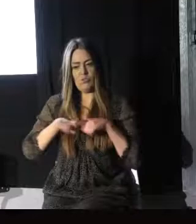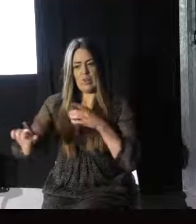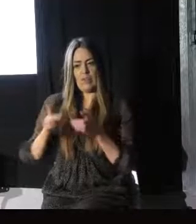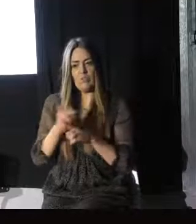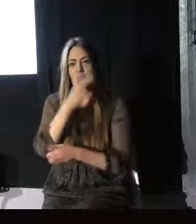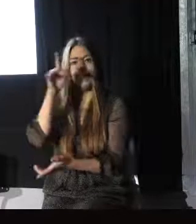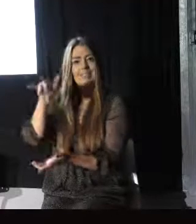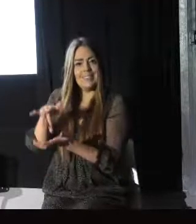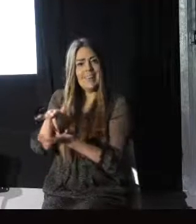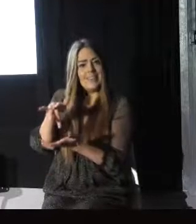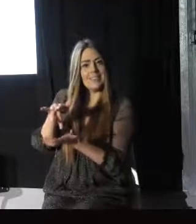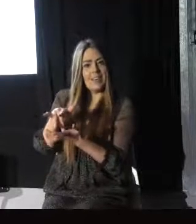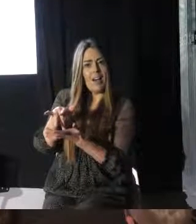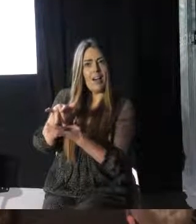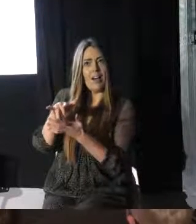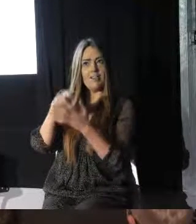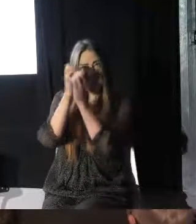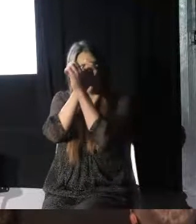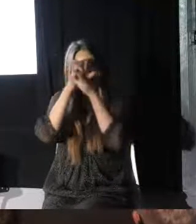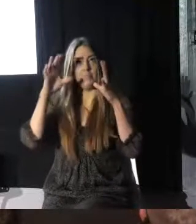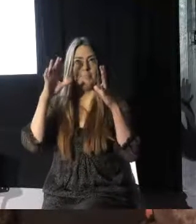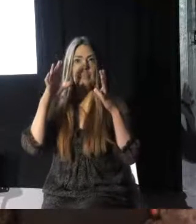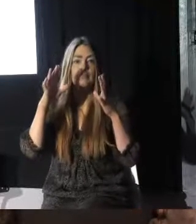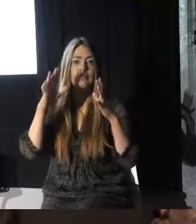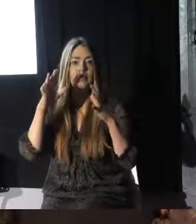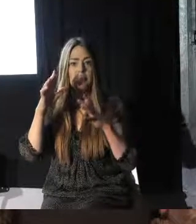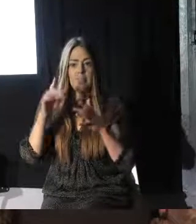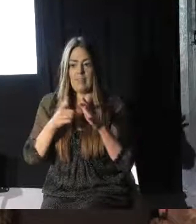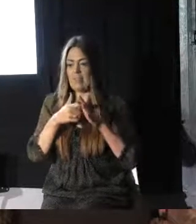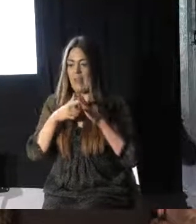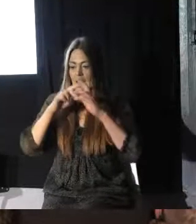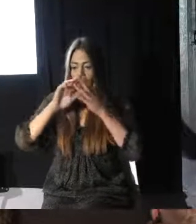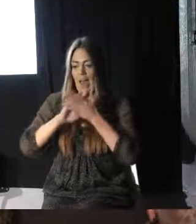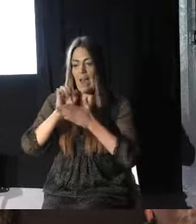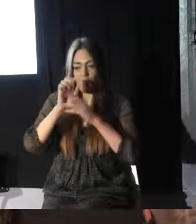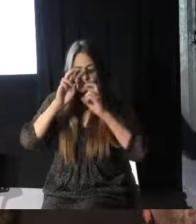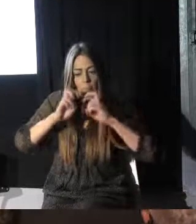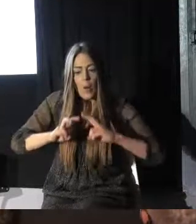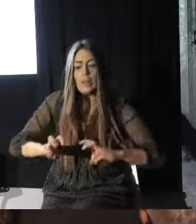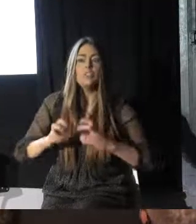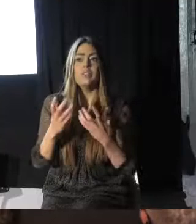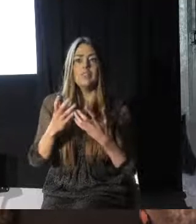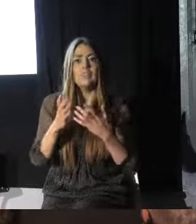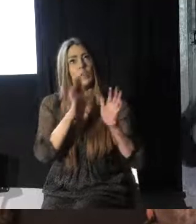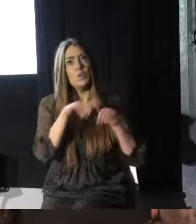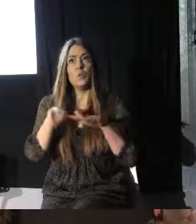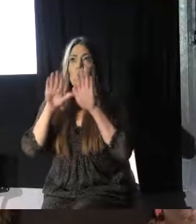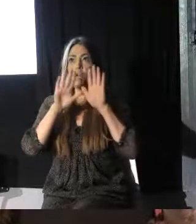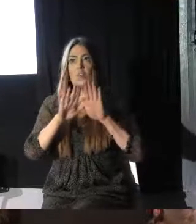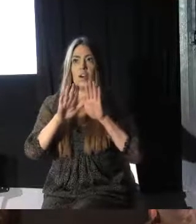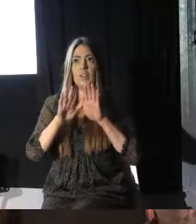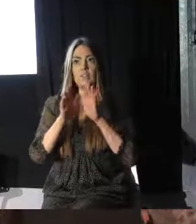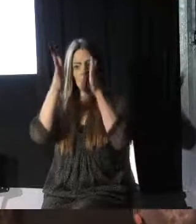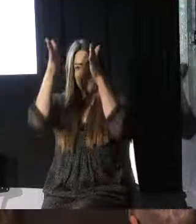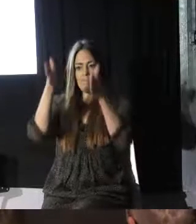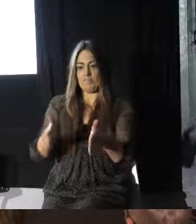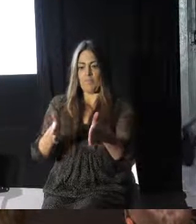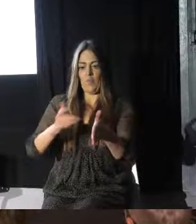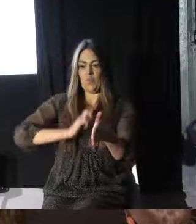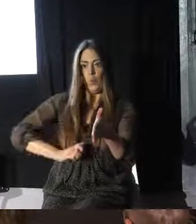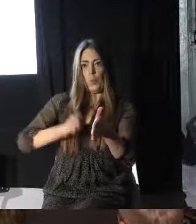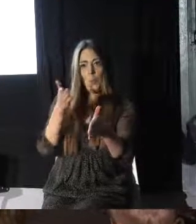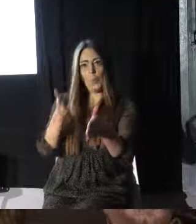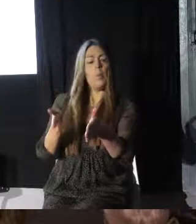this guy Anthropos, the anthropologist, the universal figure of the human,